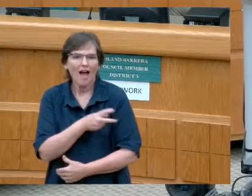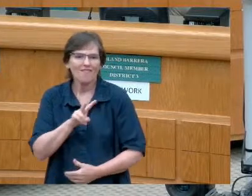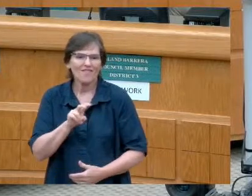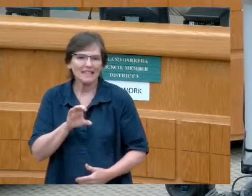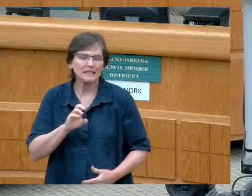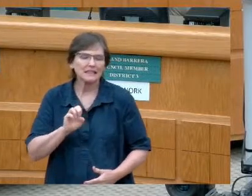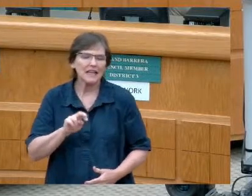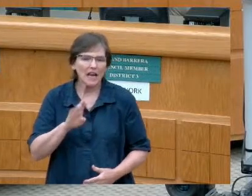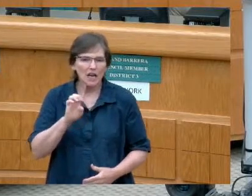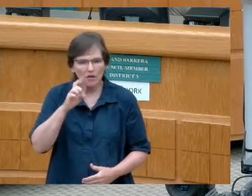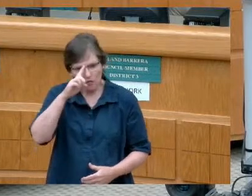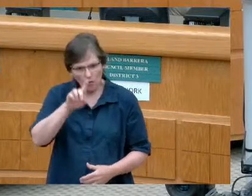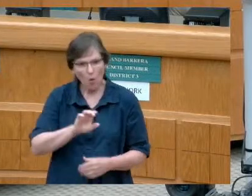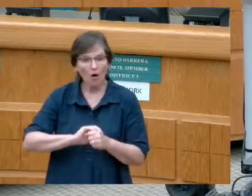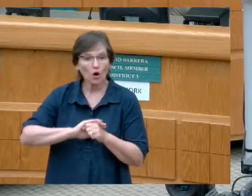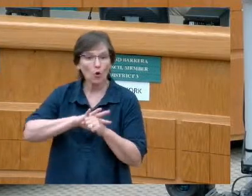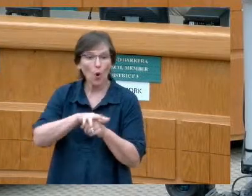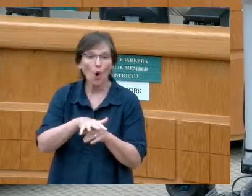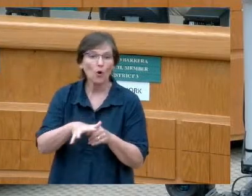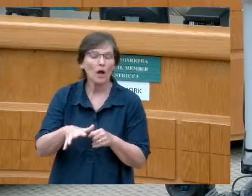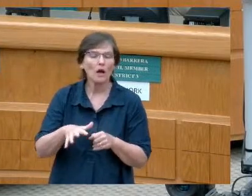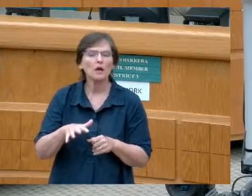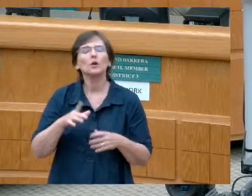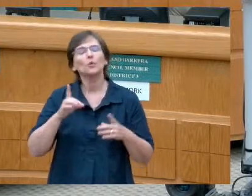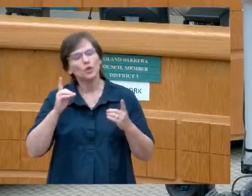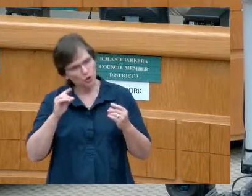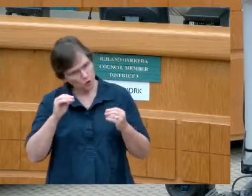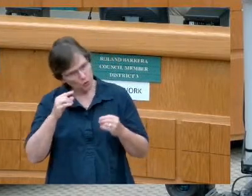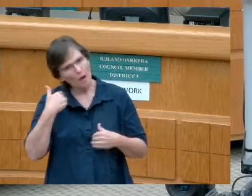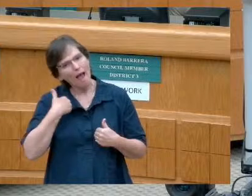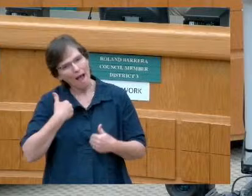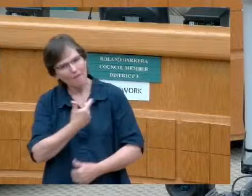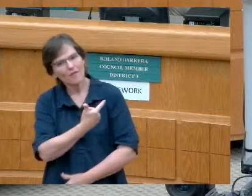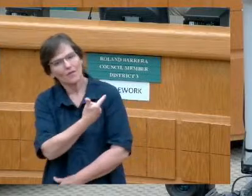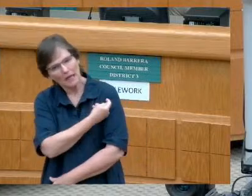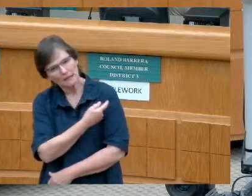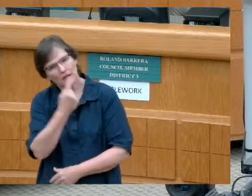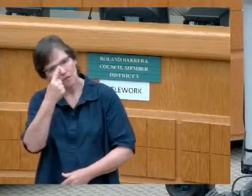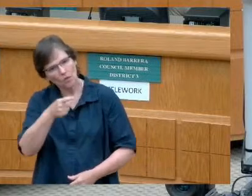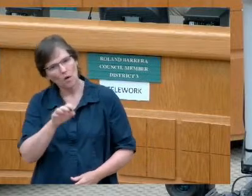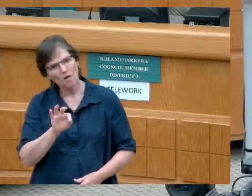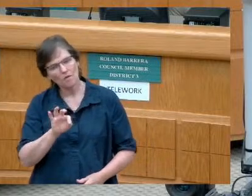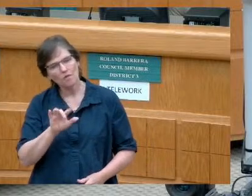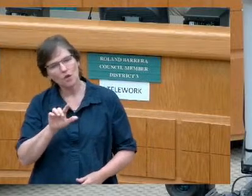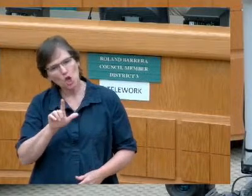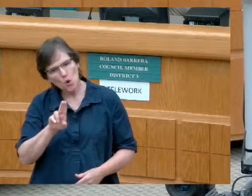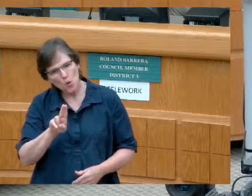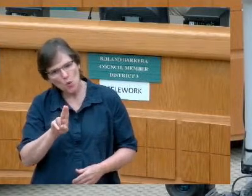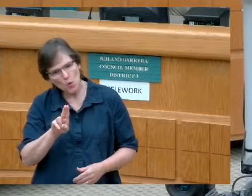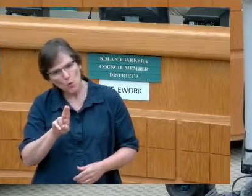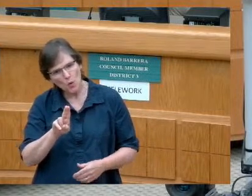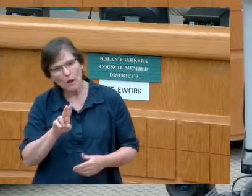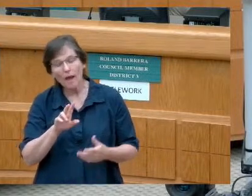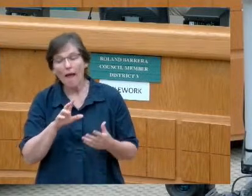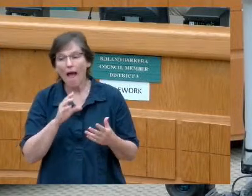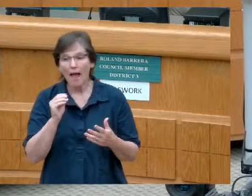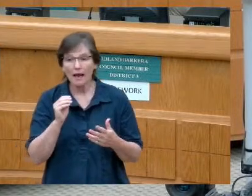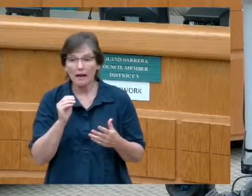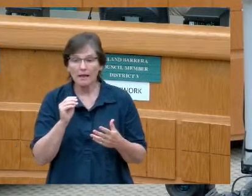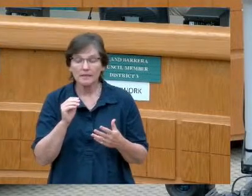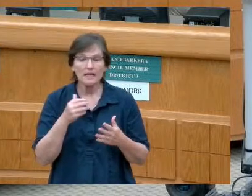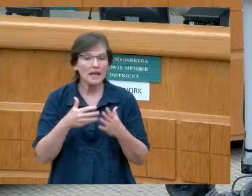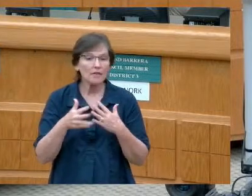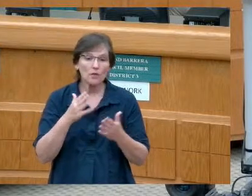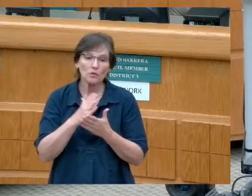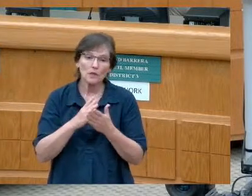100% of the possible flu strains out there, we believe that some coverage for flu is better than no coverage at all. If you